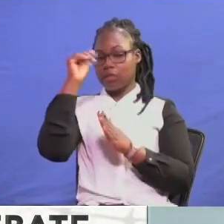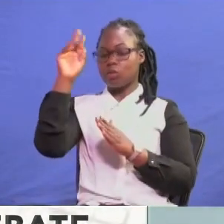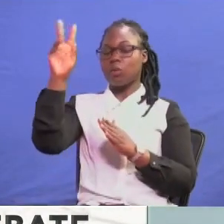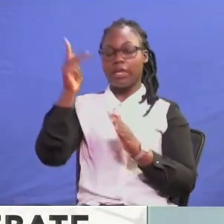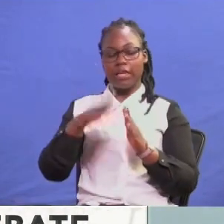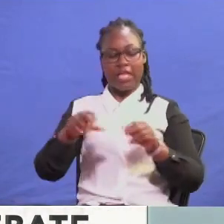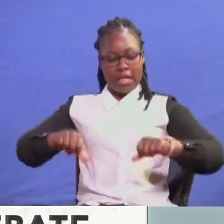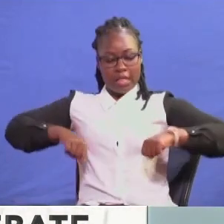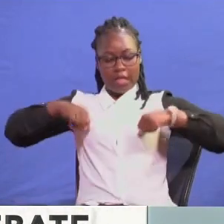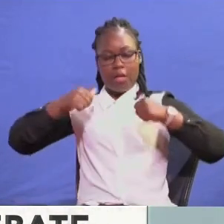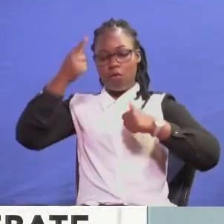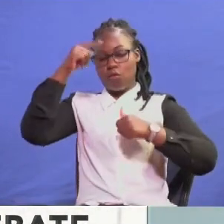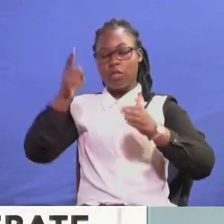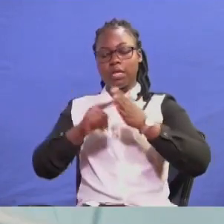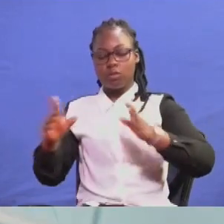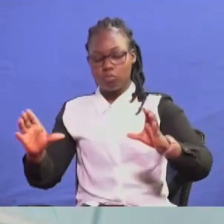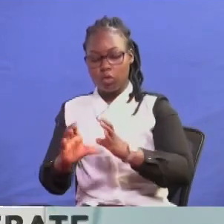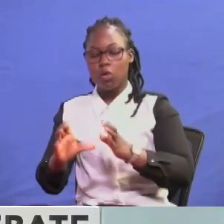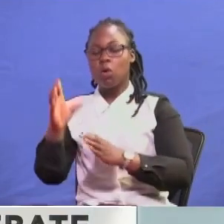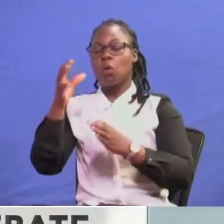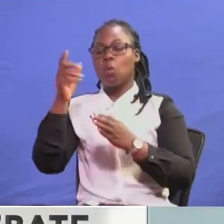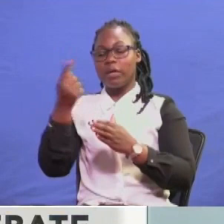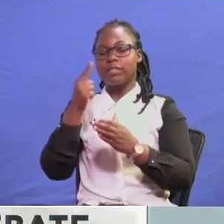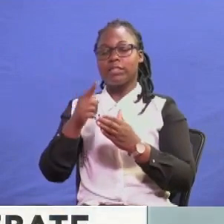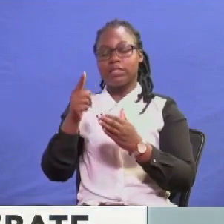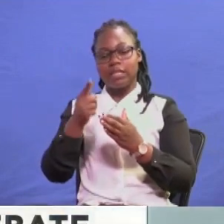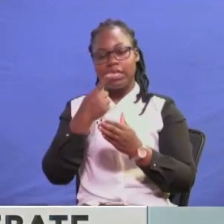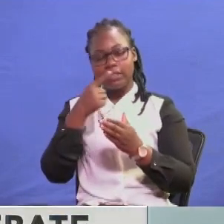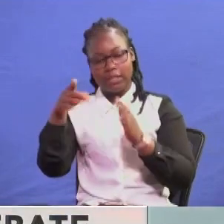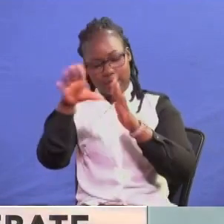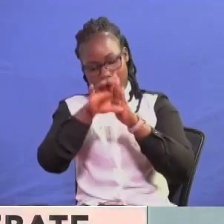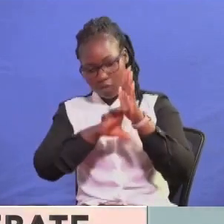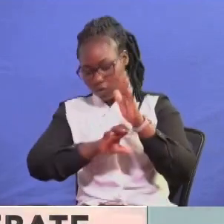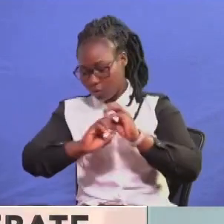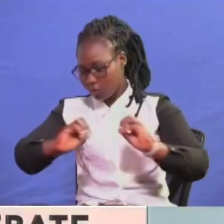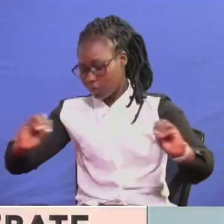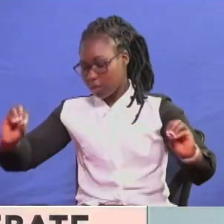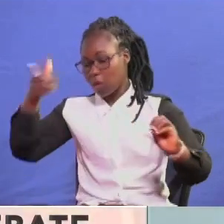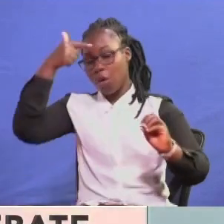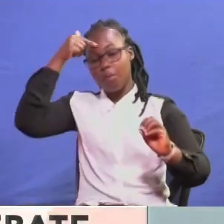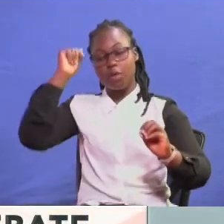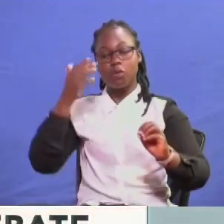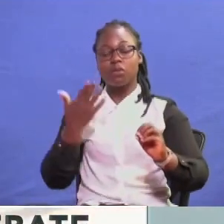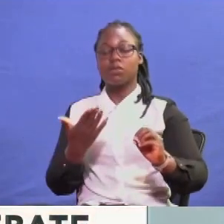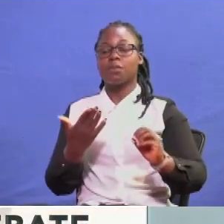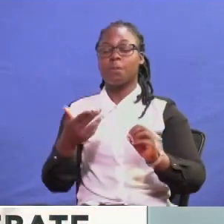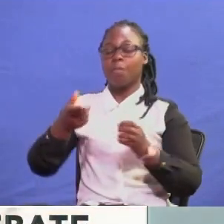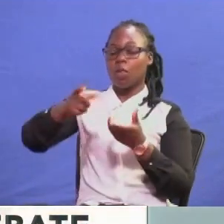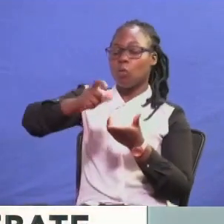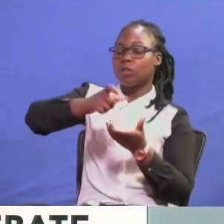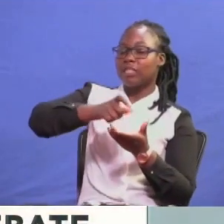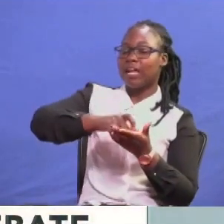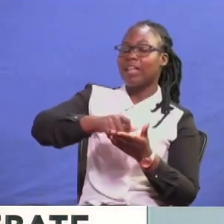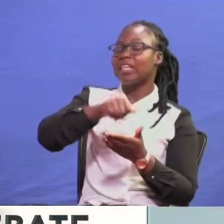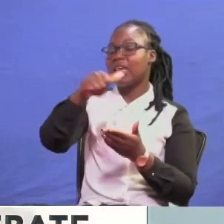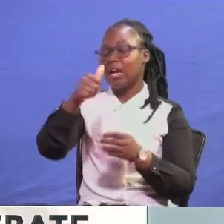the judiciary once it declared those positions unconstitutional, because it was adding another task